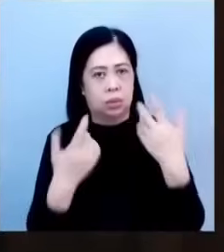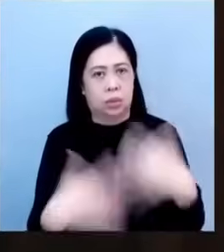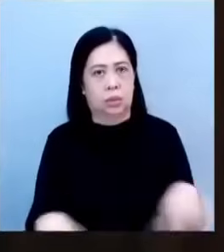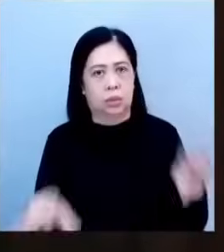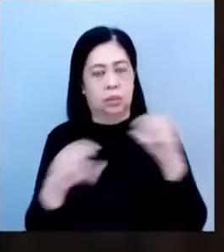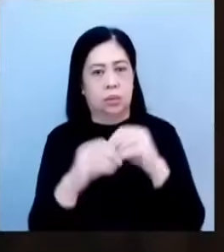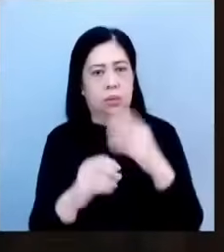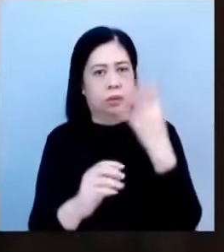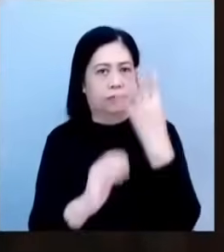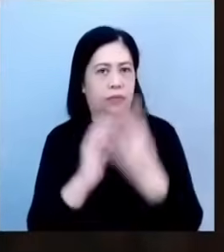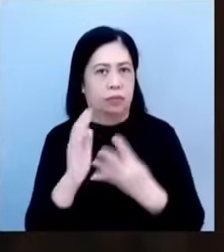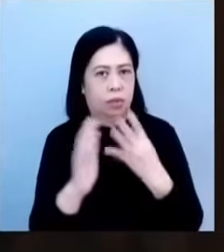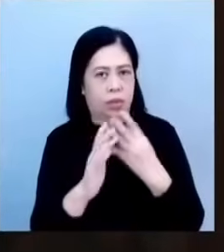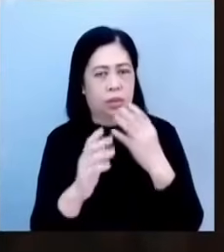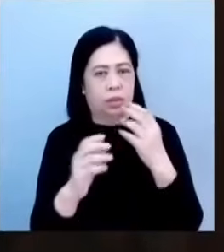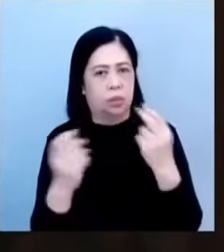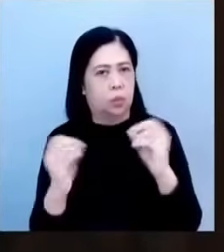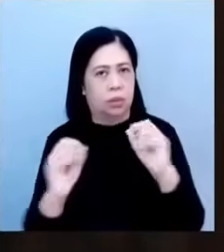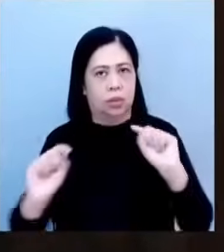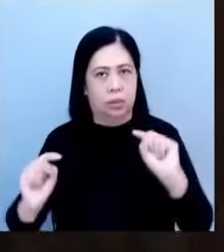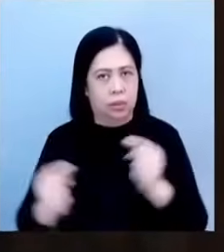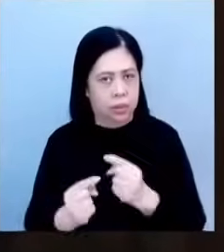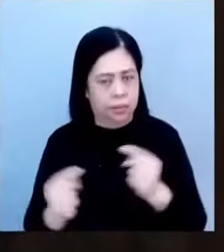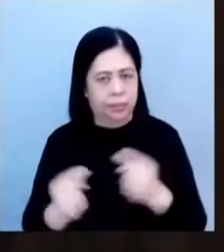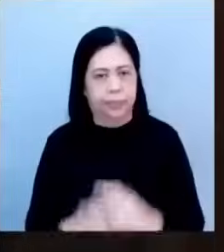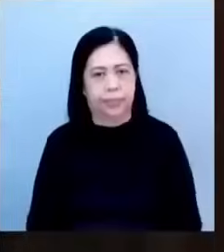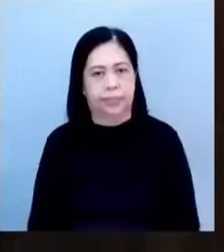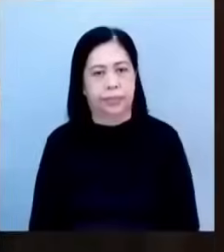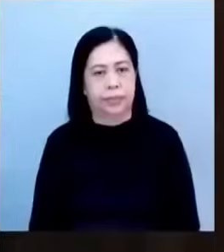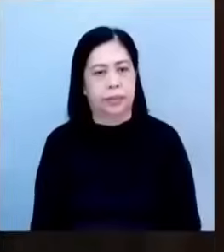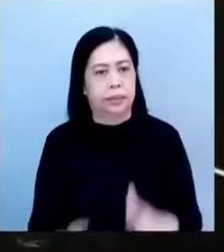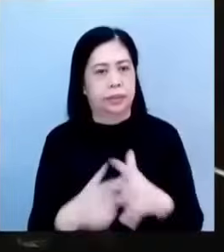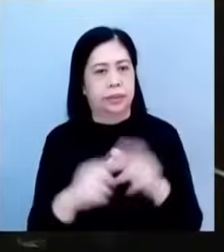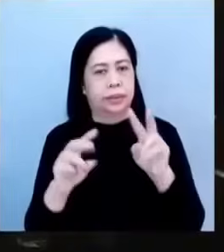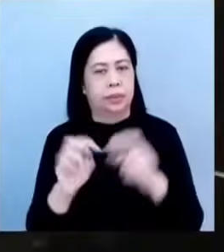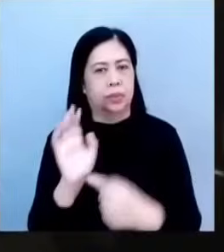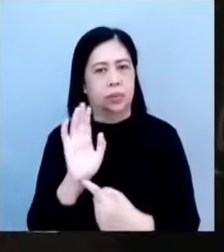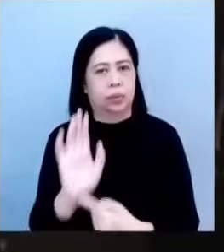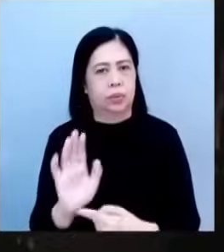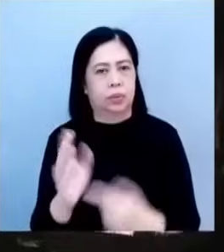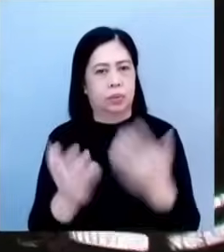4 hours. No one was hurt in the incident. Initial investigation shows